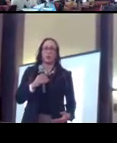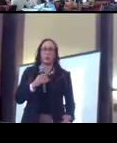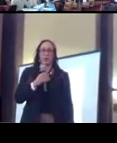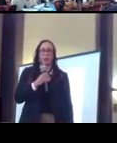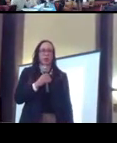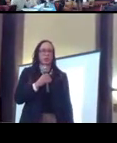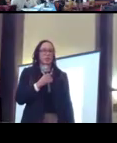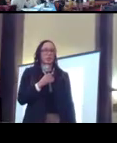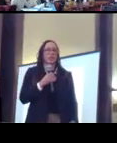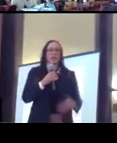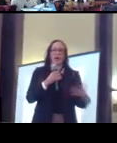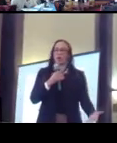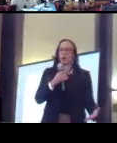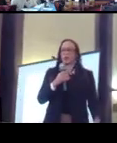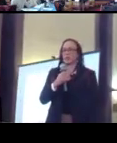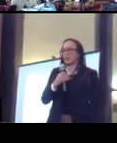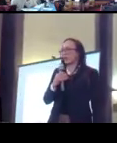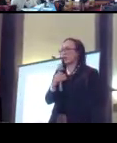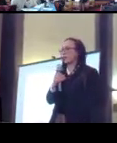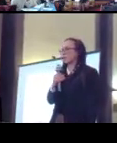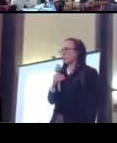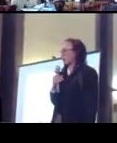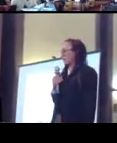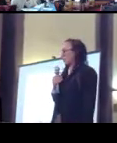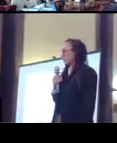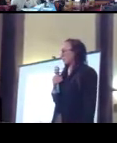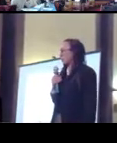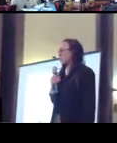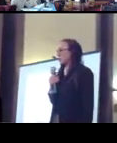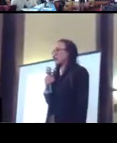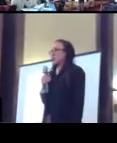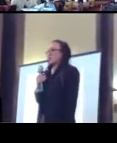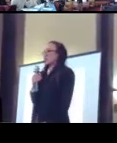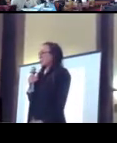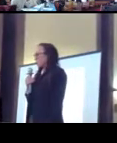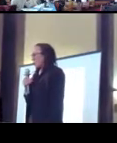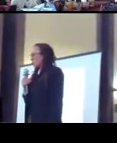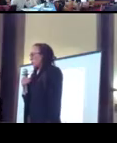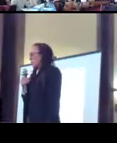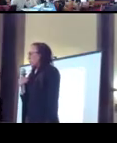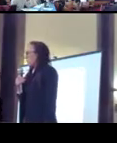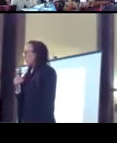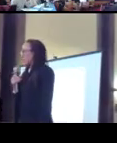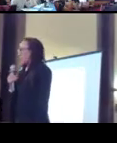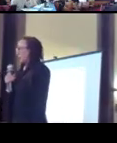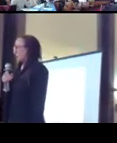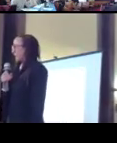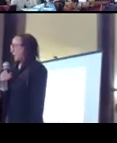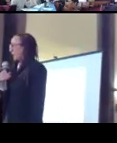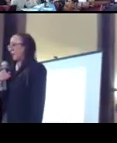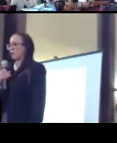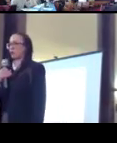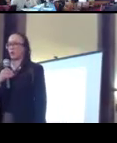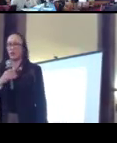time again throughout the planning process that we wanted to daylight as a part of this presentation. So the first question is, what does the